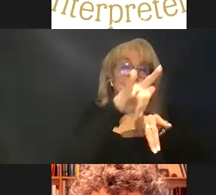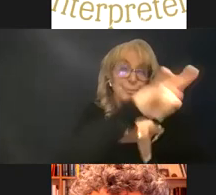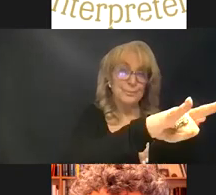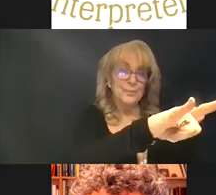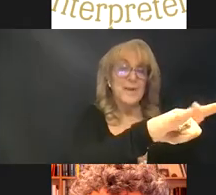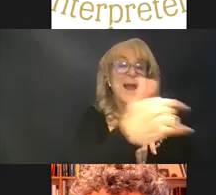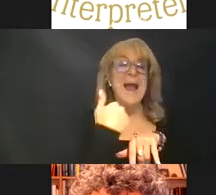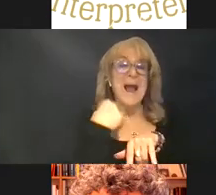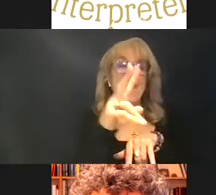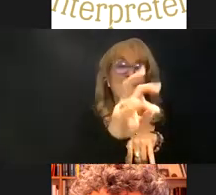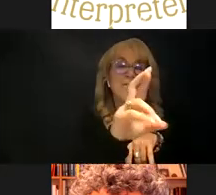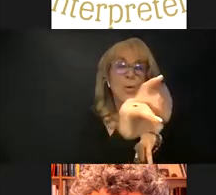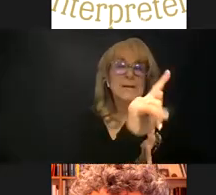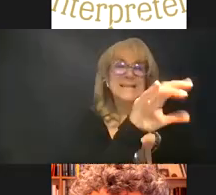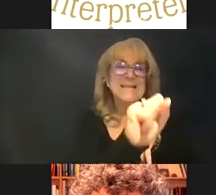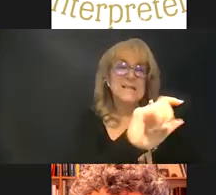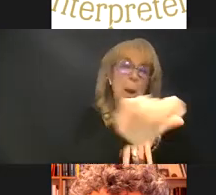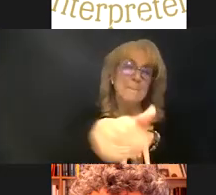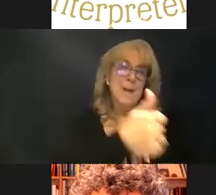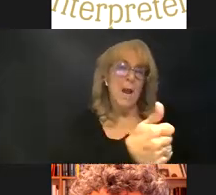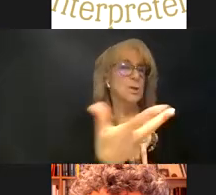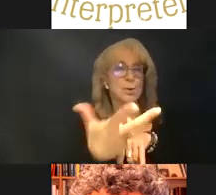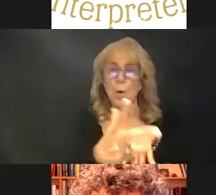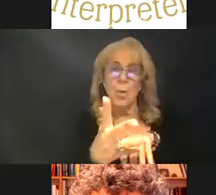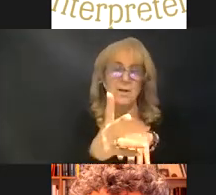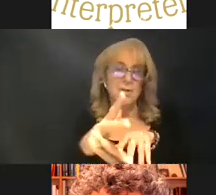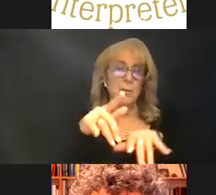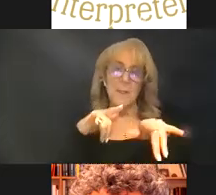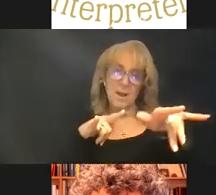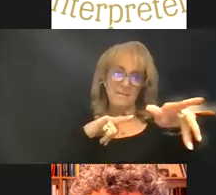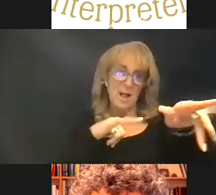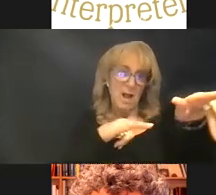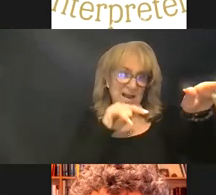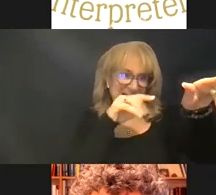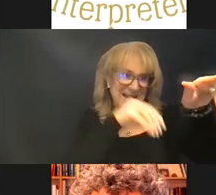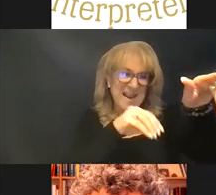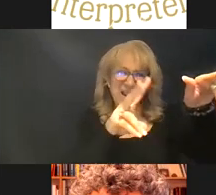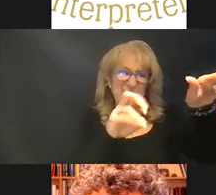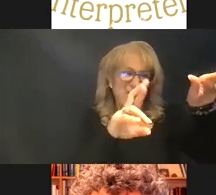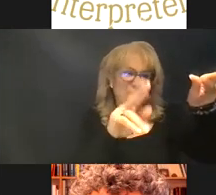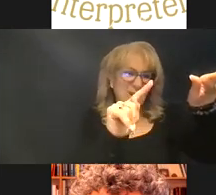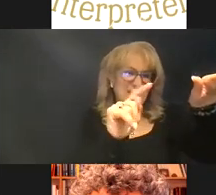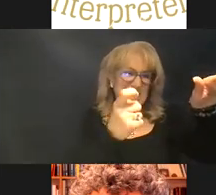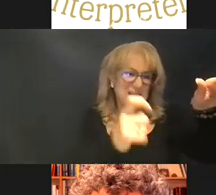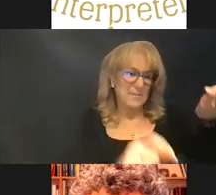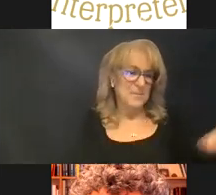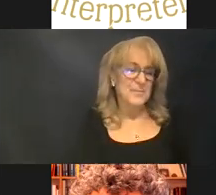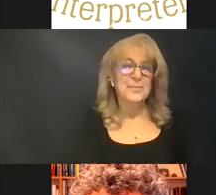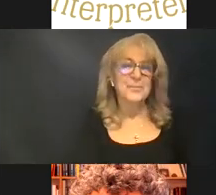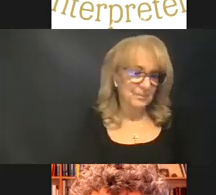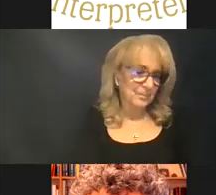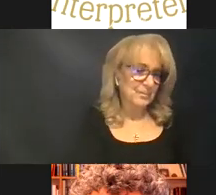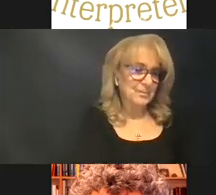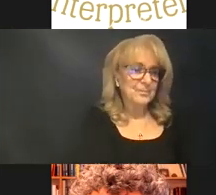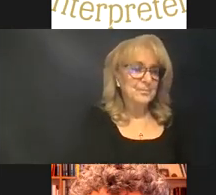behind the aircraft, and you don't want to fly in the vortices of this aircraft because there will be a lot of turbulence. So vortices